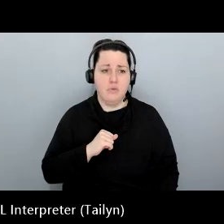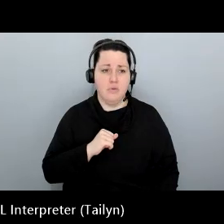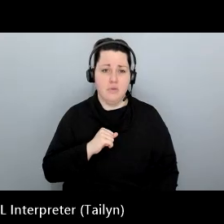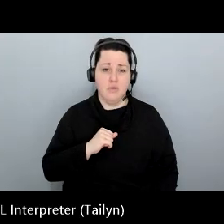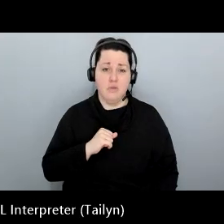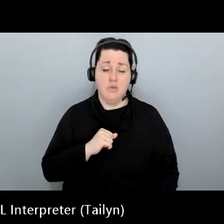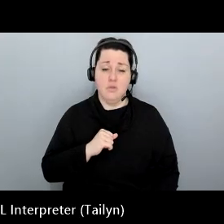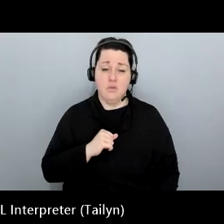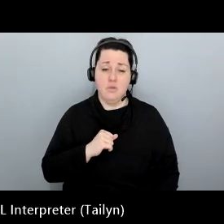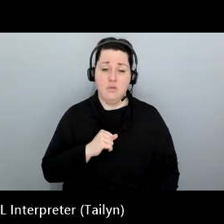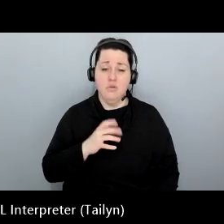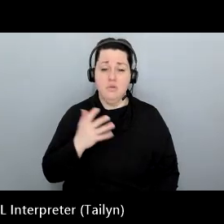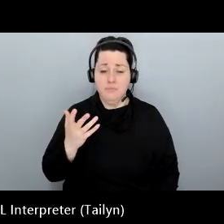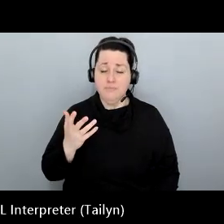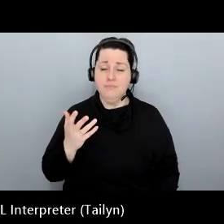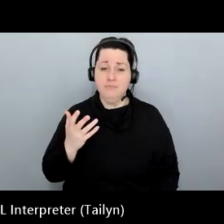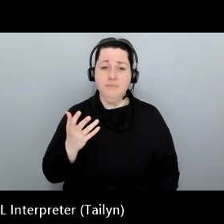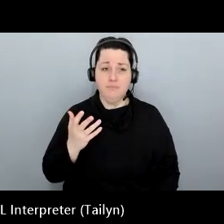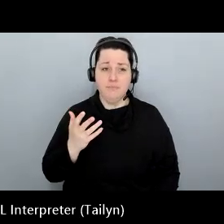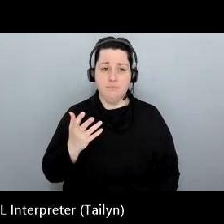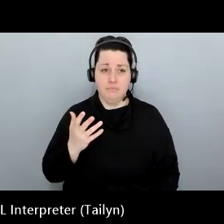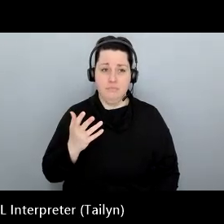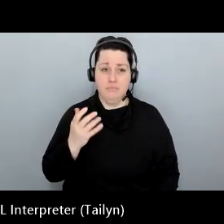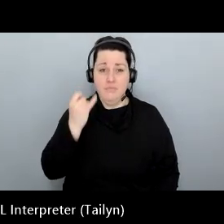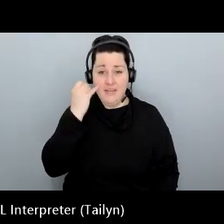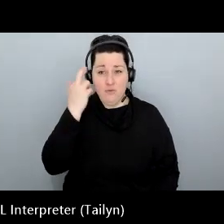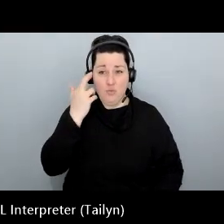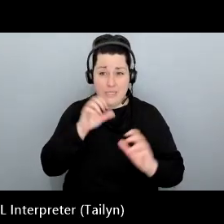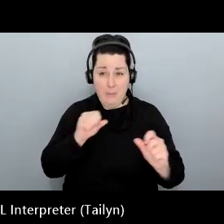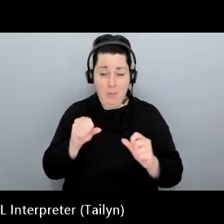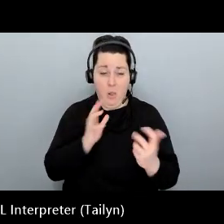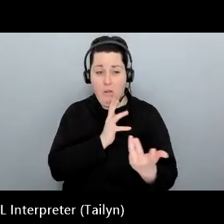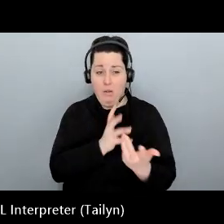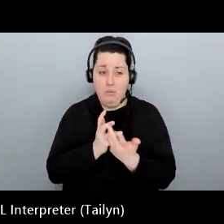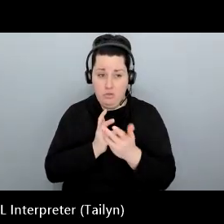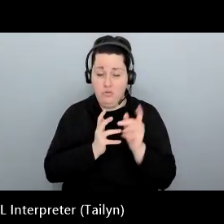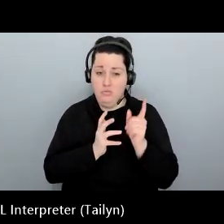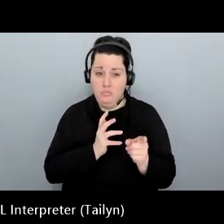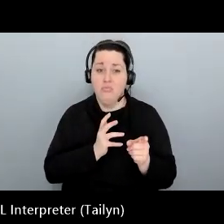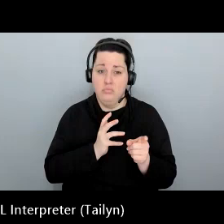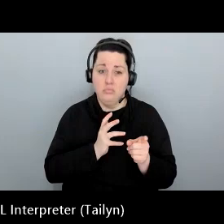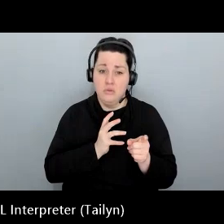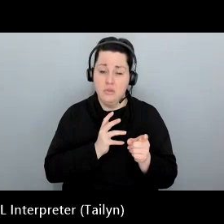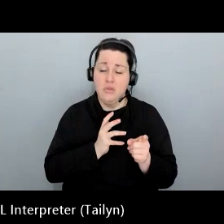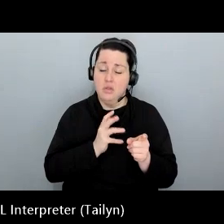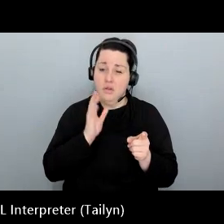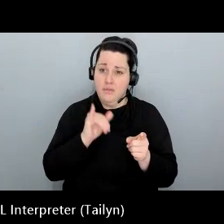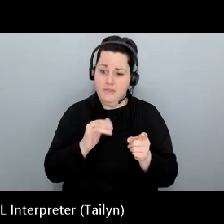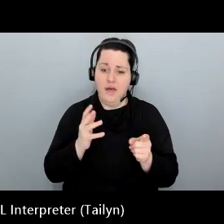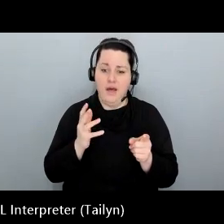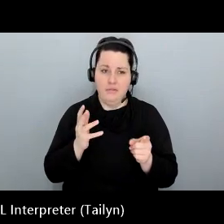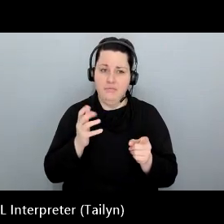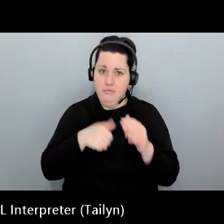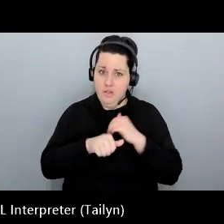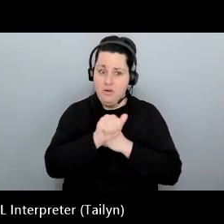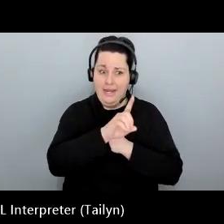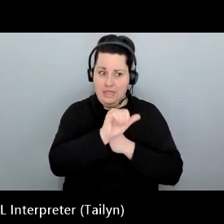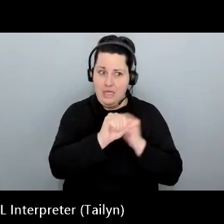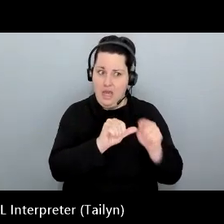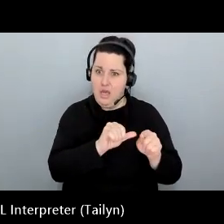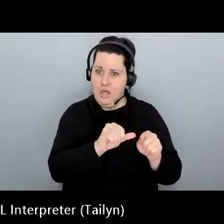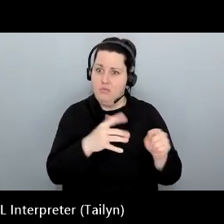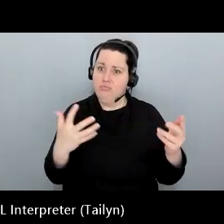what it comes down to is, as long as that reasonable accommodation is, aligns under the definition of the ADA,